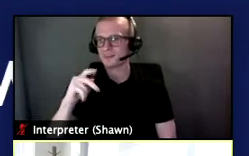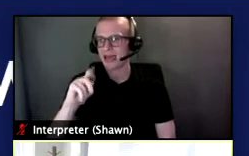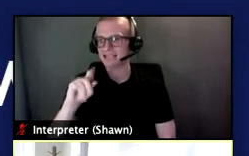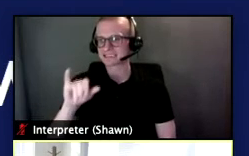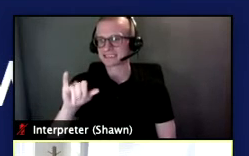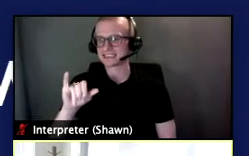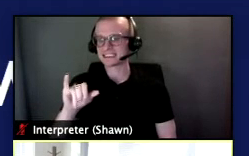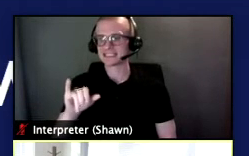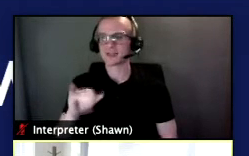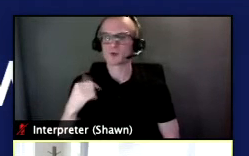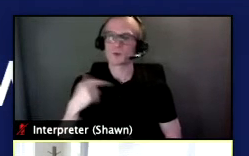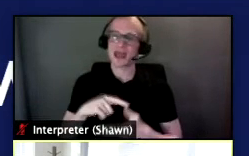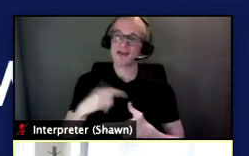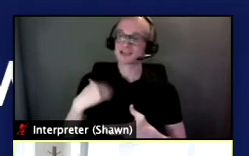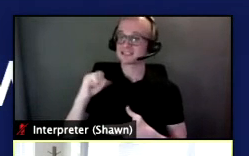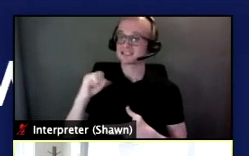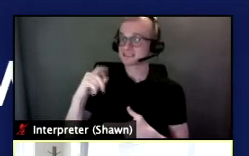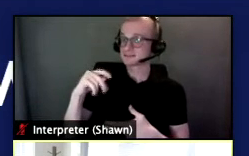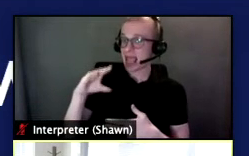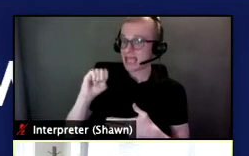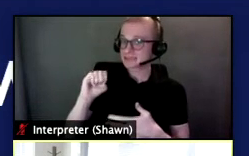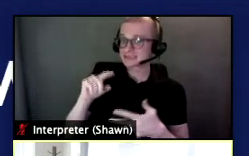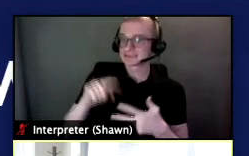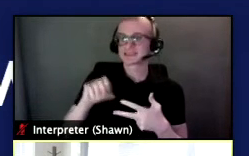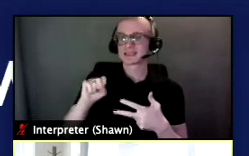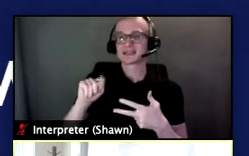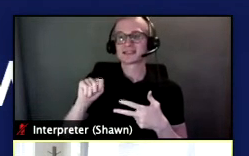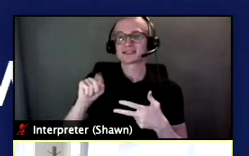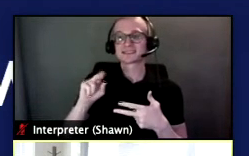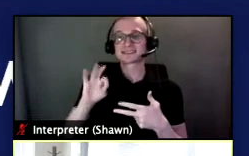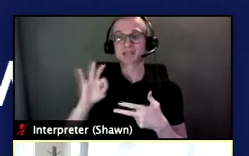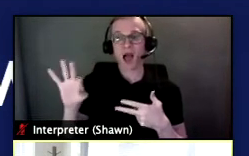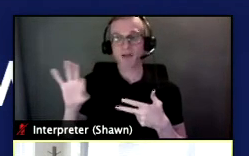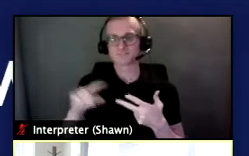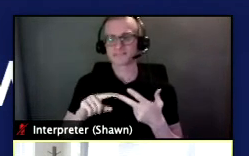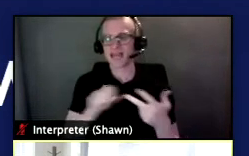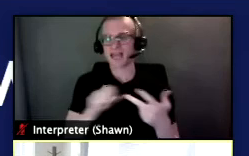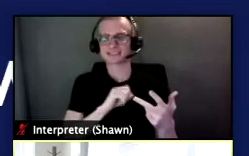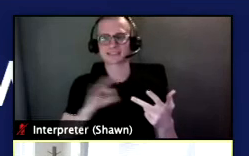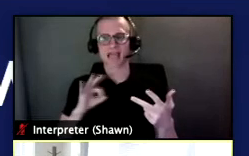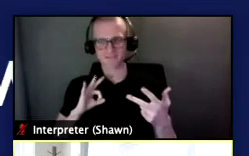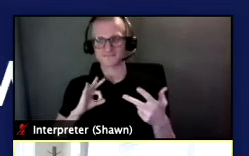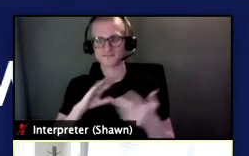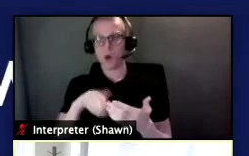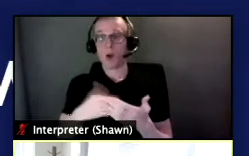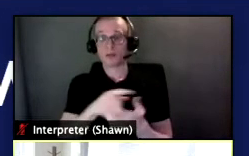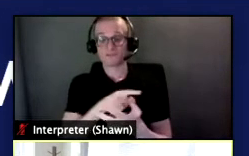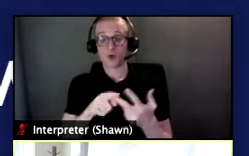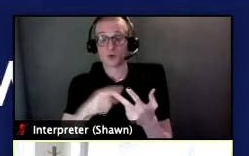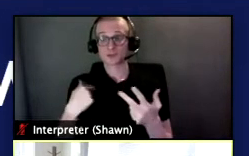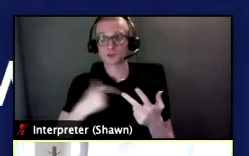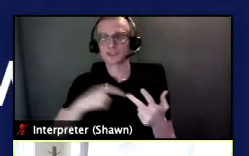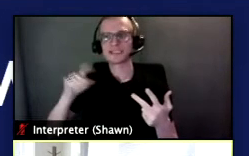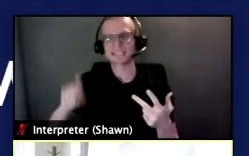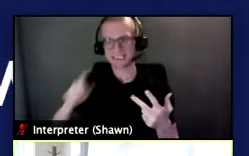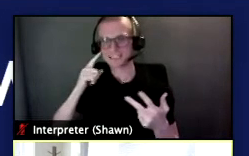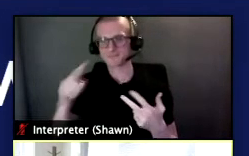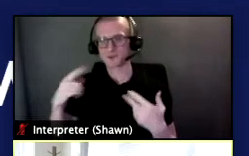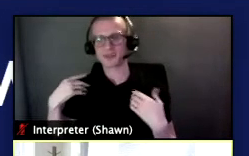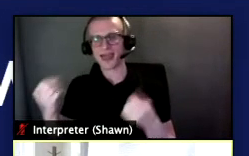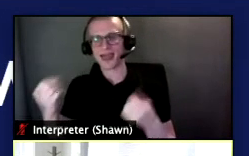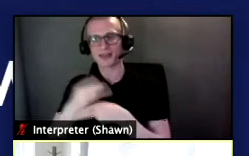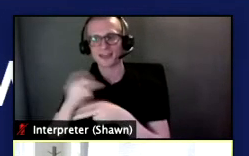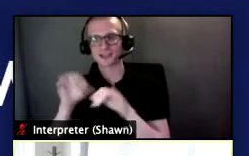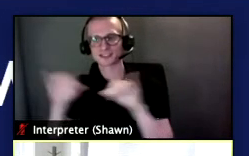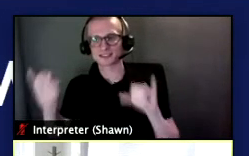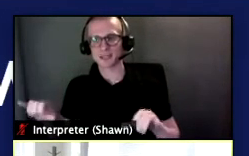and staff. We need to have all that to have capacity in our healthcare system. And first and foremost, if we've got